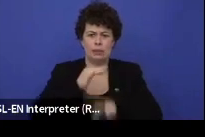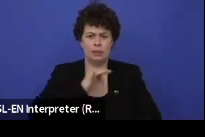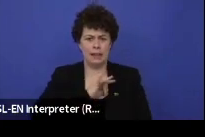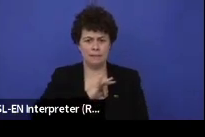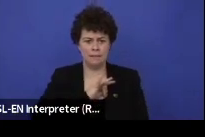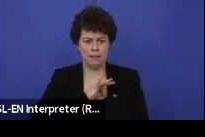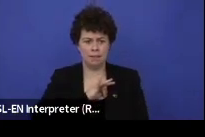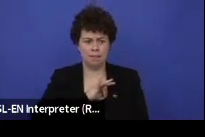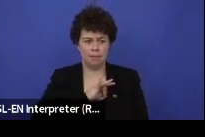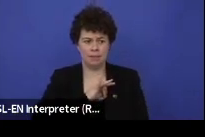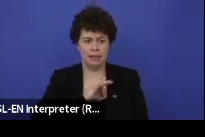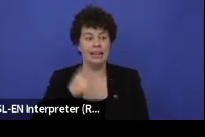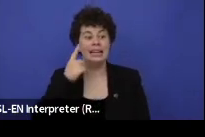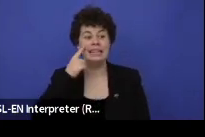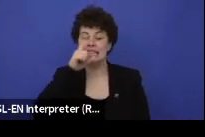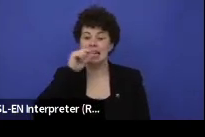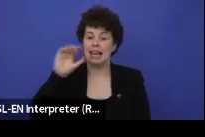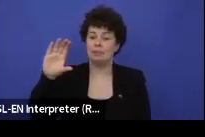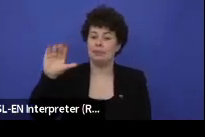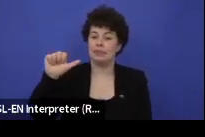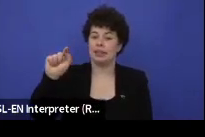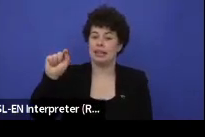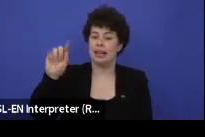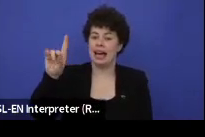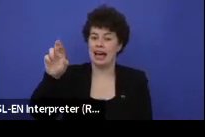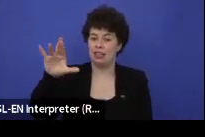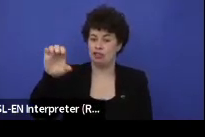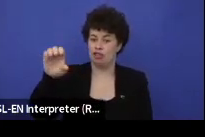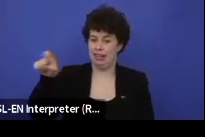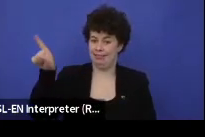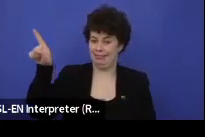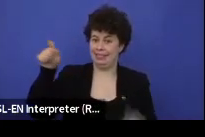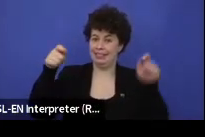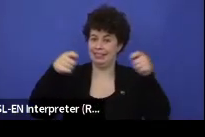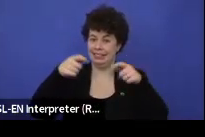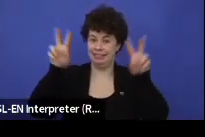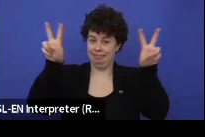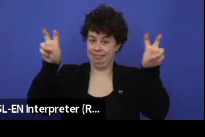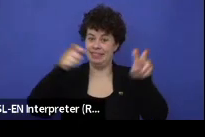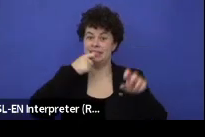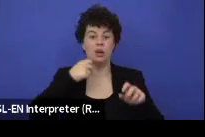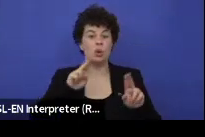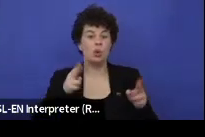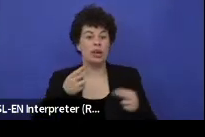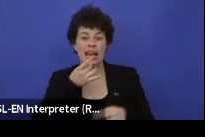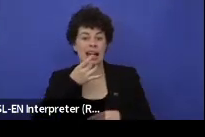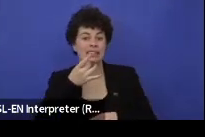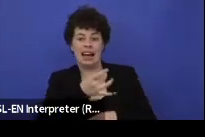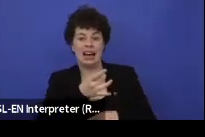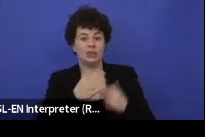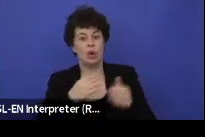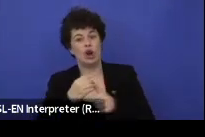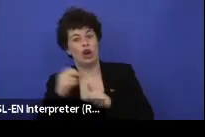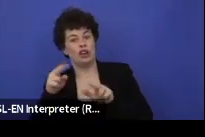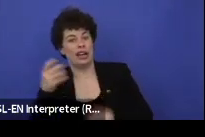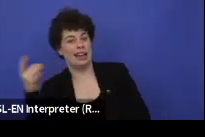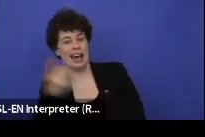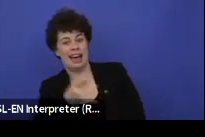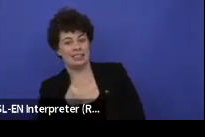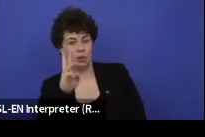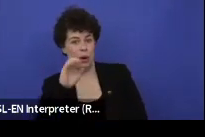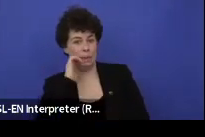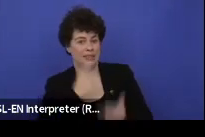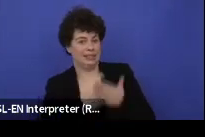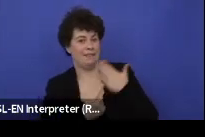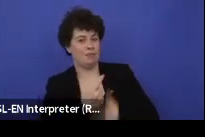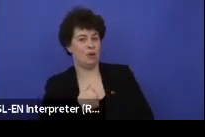Catherine, really at the top there, she summed it up and she says, we can't ask for things that other people can ask for, can we? She says, employed people, we can't